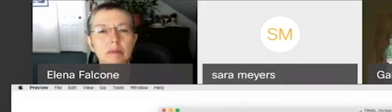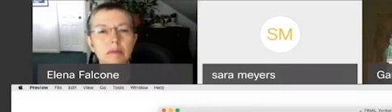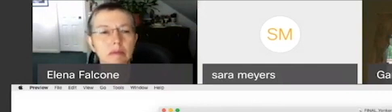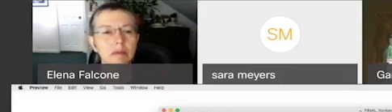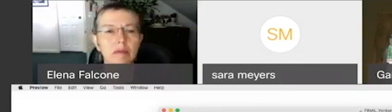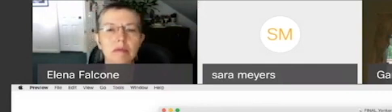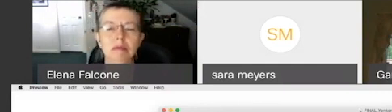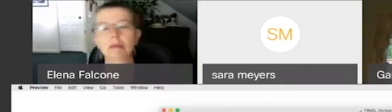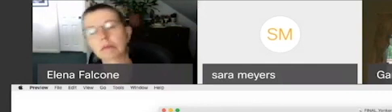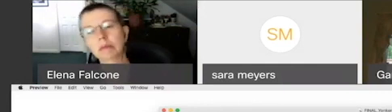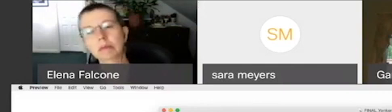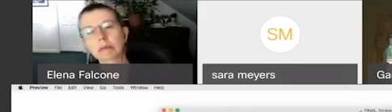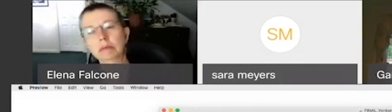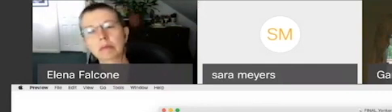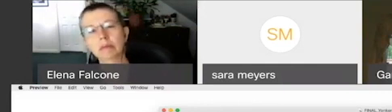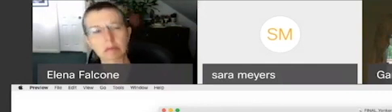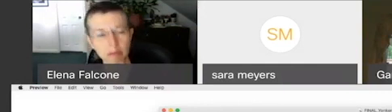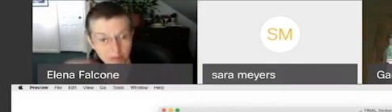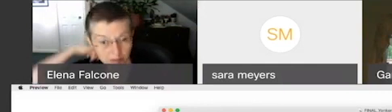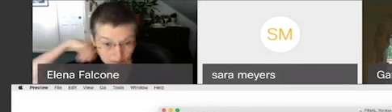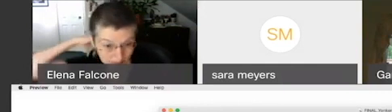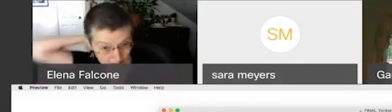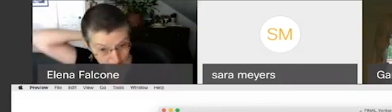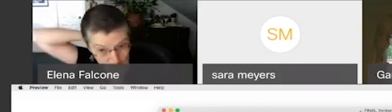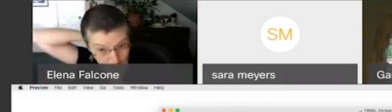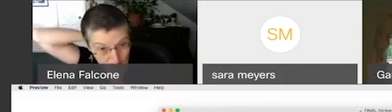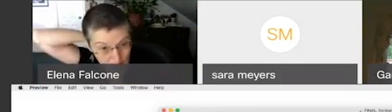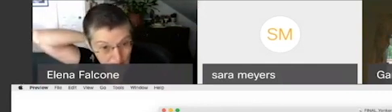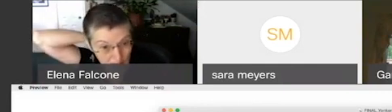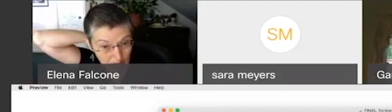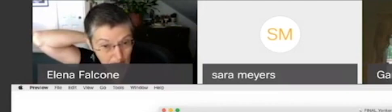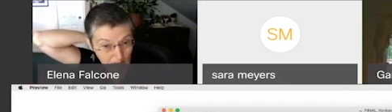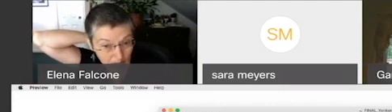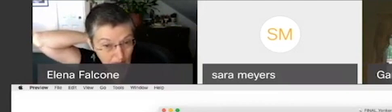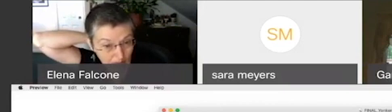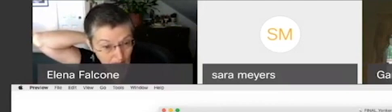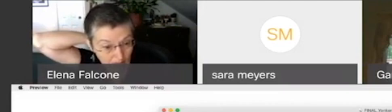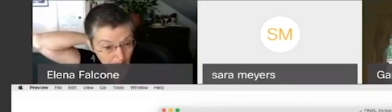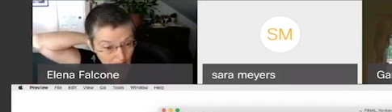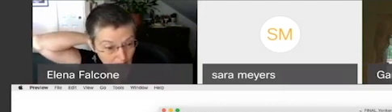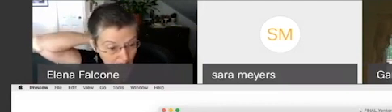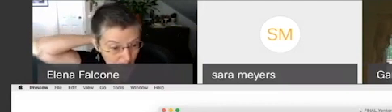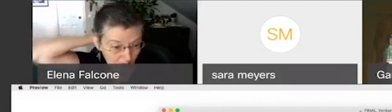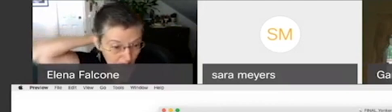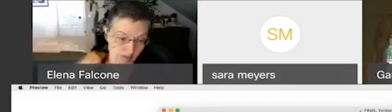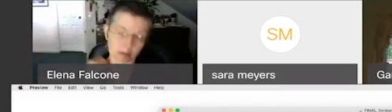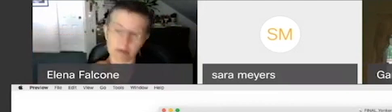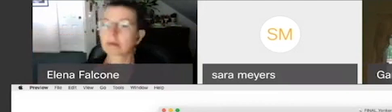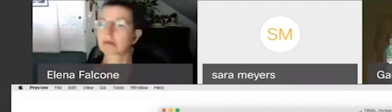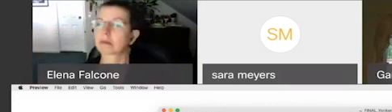If you have a diagnosis of dementia, you then only need assistance with one, because I guess the